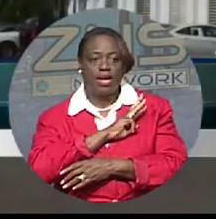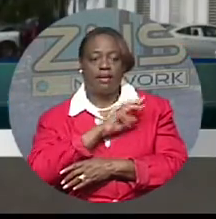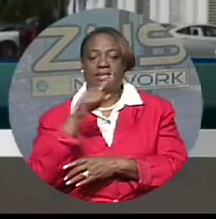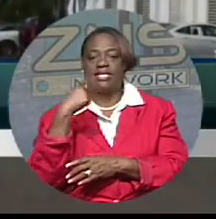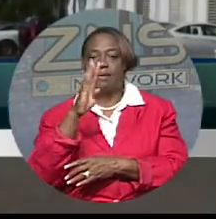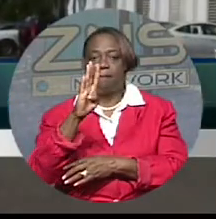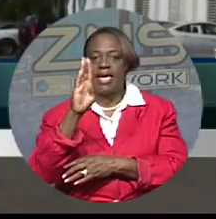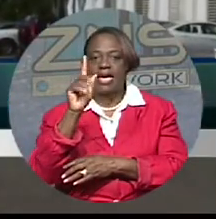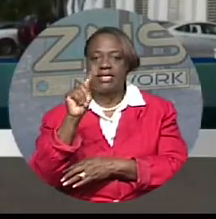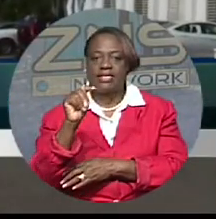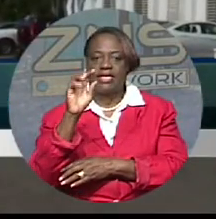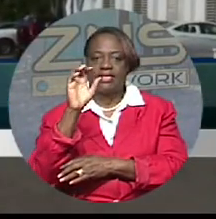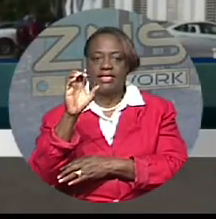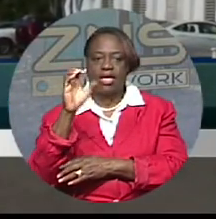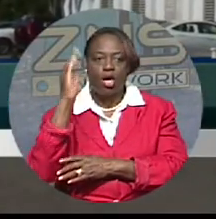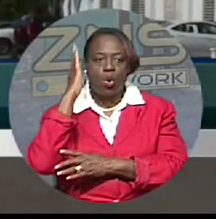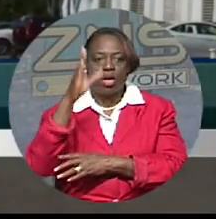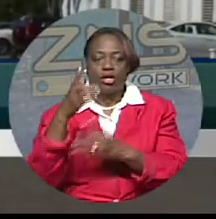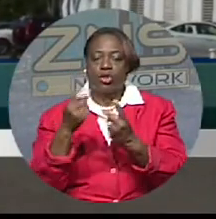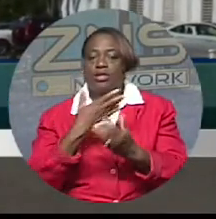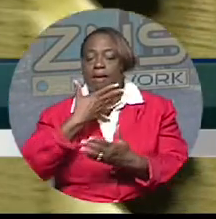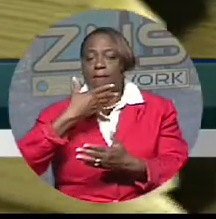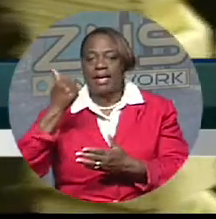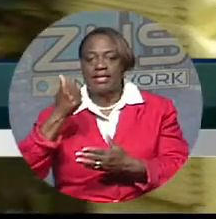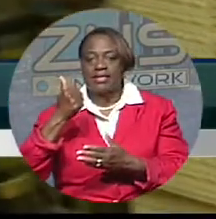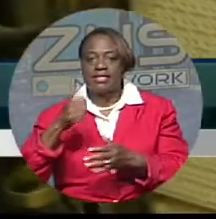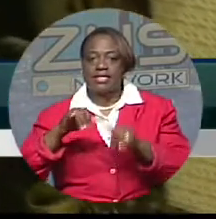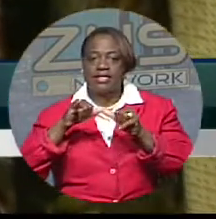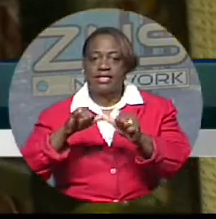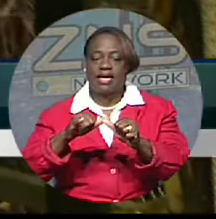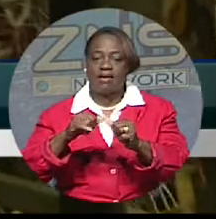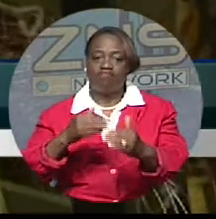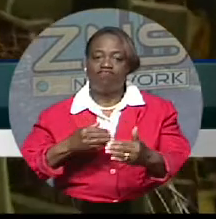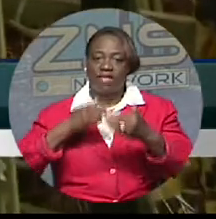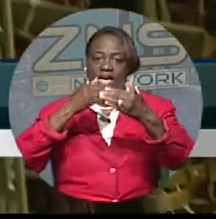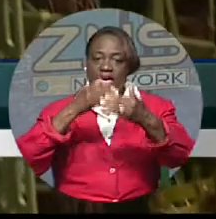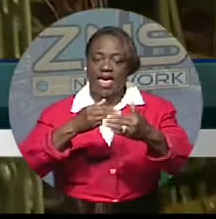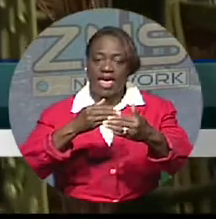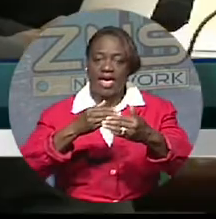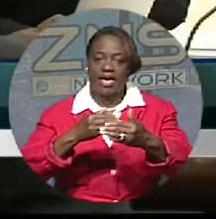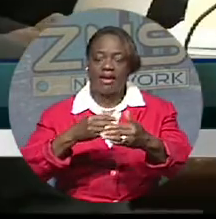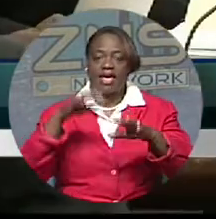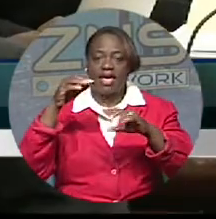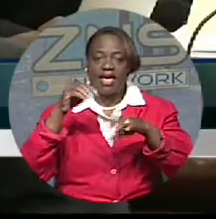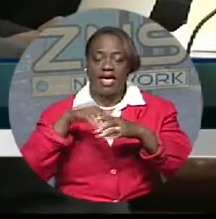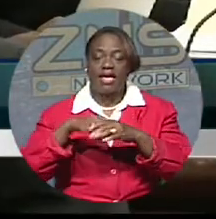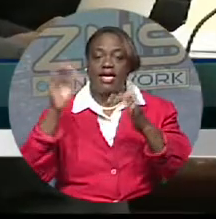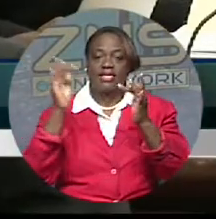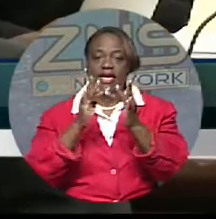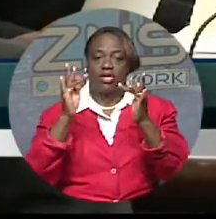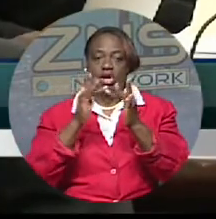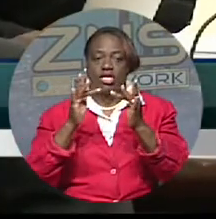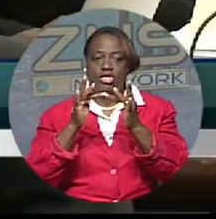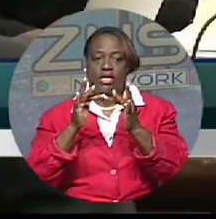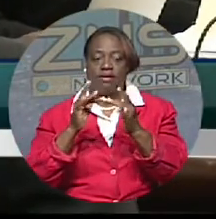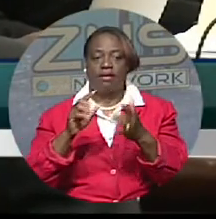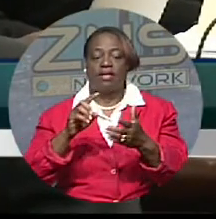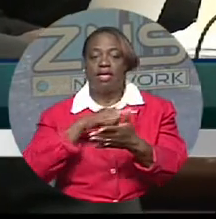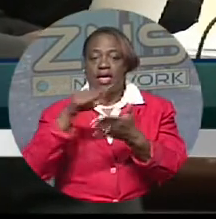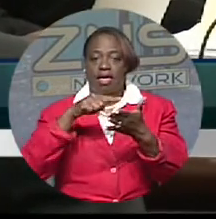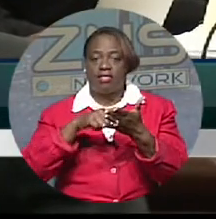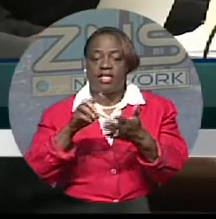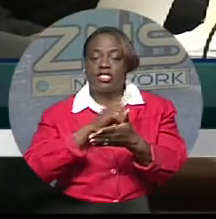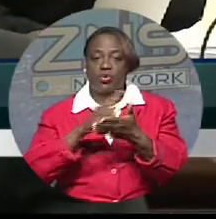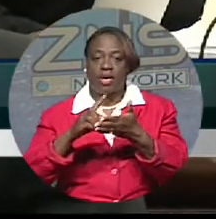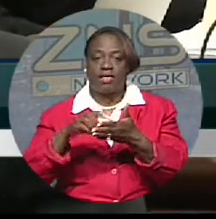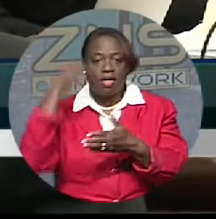says BTC will do its best to stay ahead of the curve on technology. Just this week, the government announced that three companies